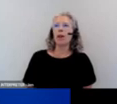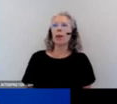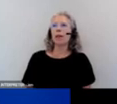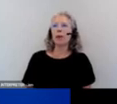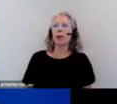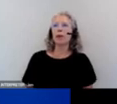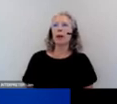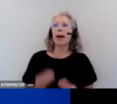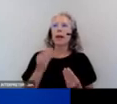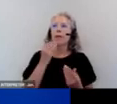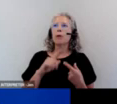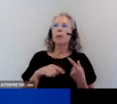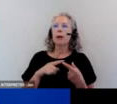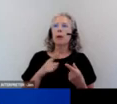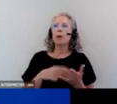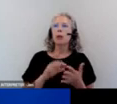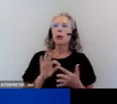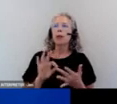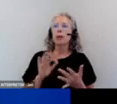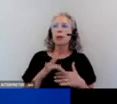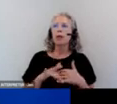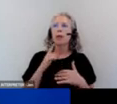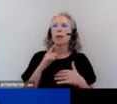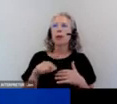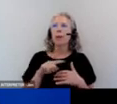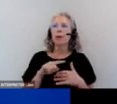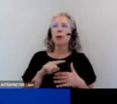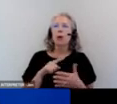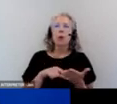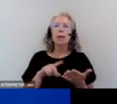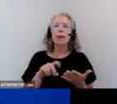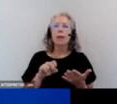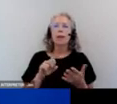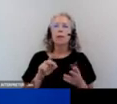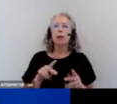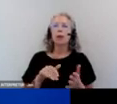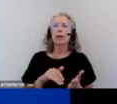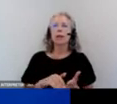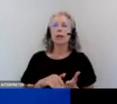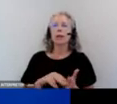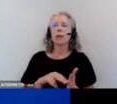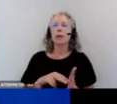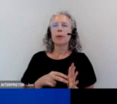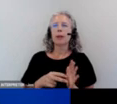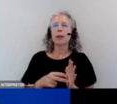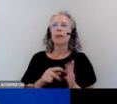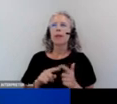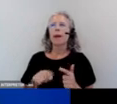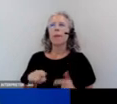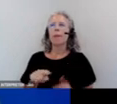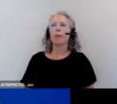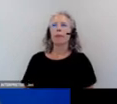they present in the room and informed about what choices are available for them? What does person-centered mean to them?